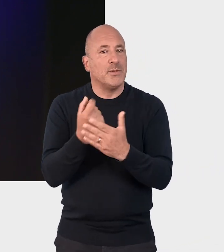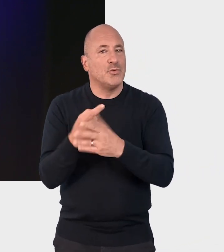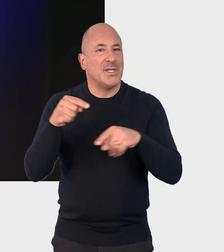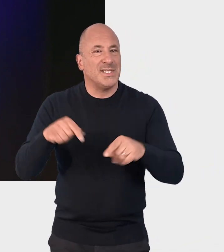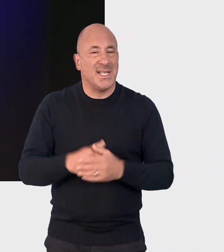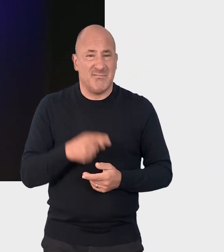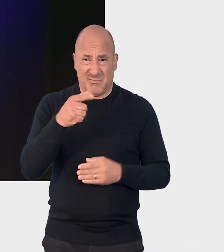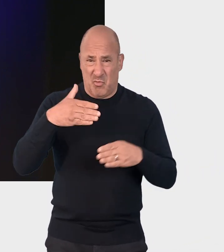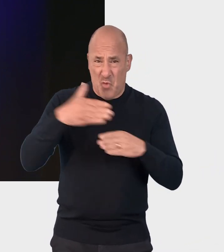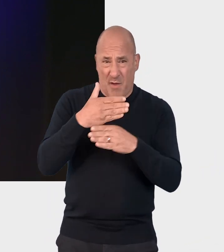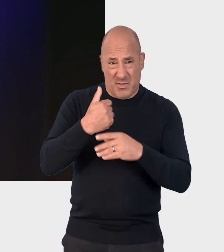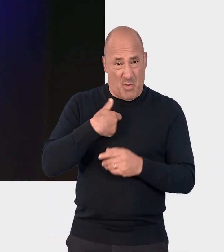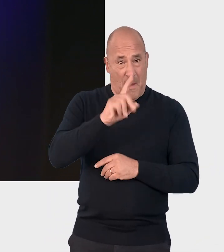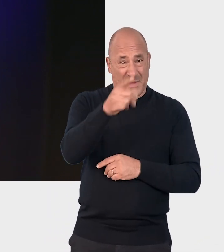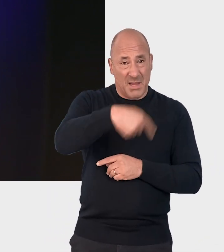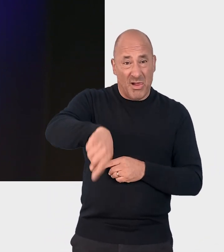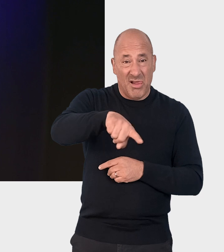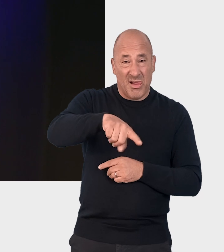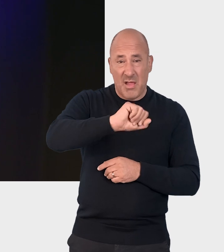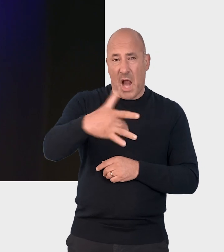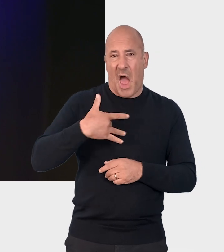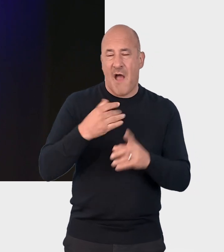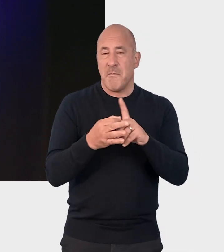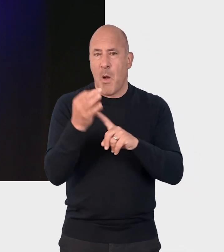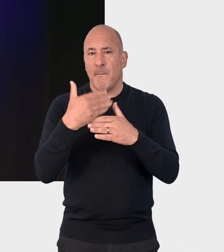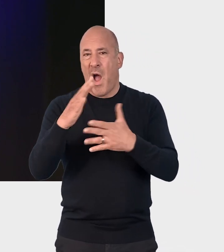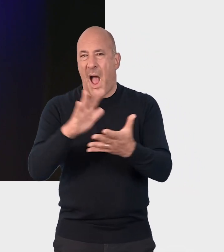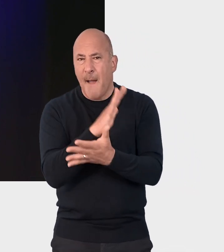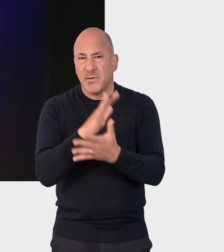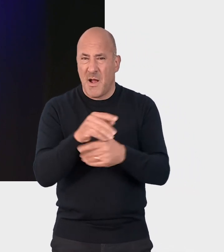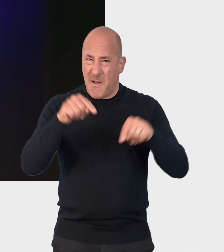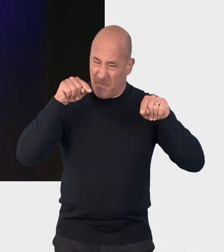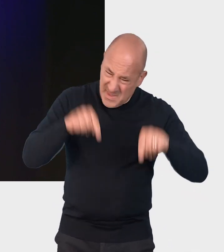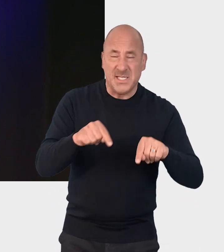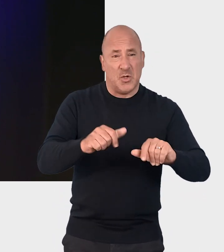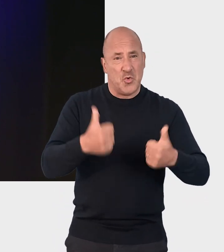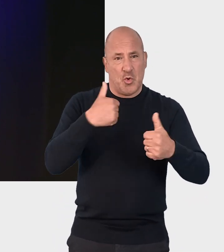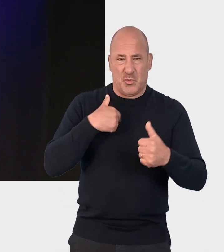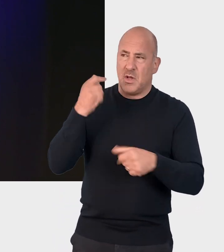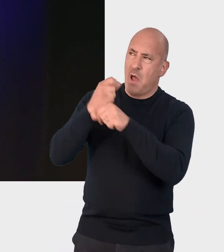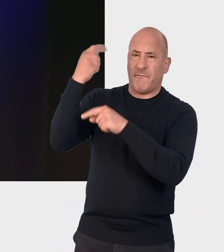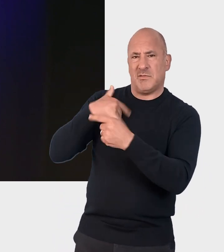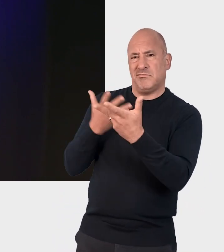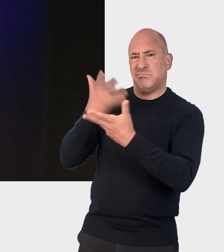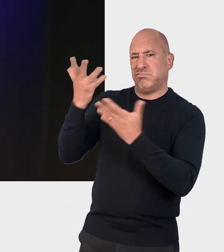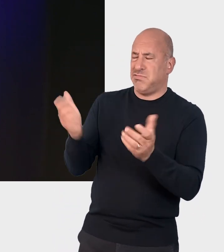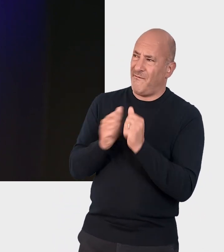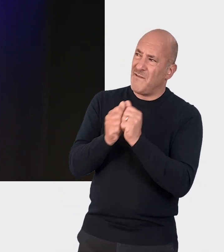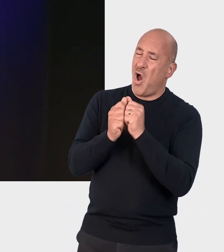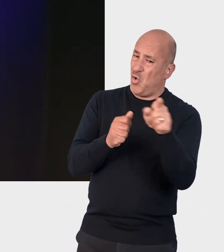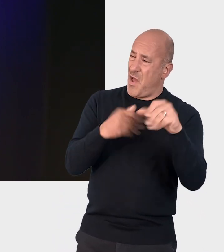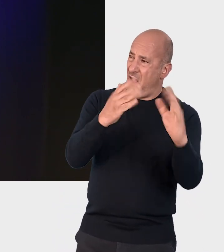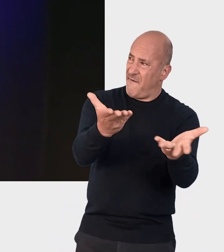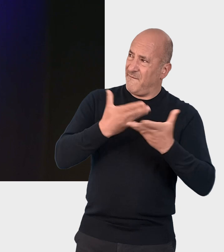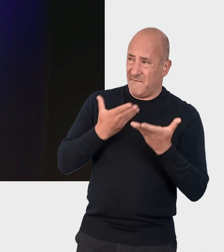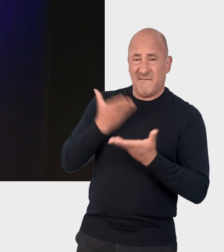opportunity. You're working in service of our citizens, making their lives better and happier. And this is a strong basis for us to talk to